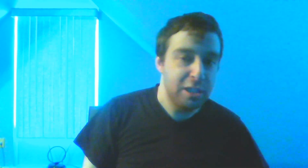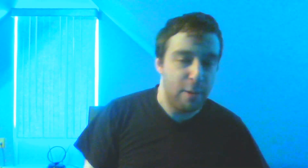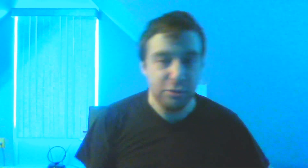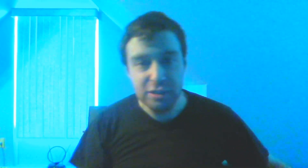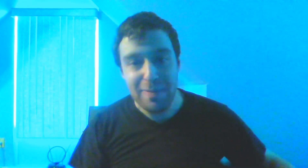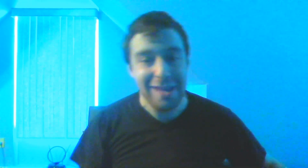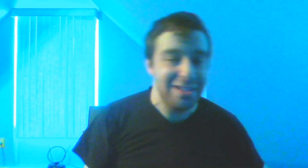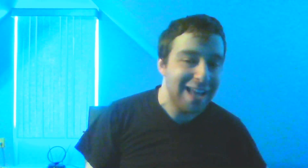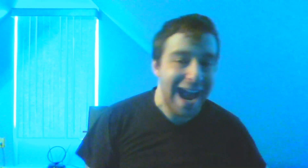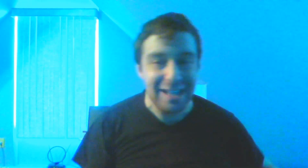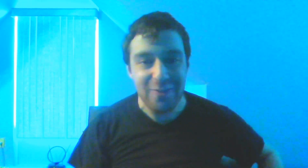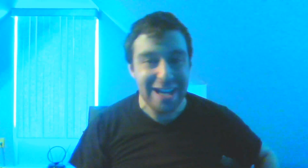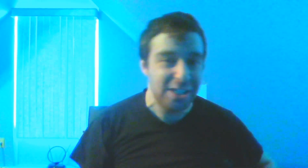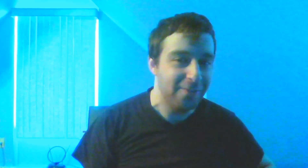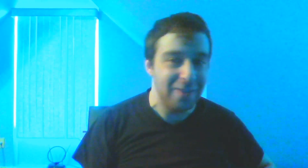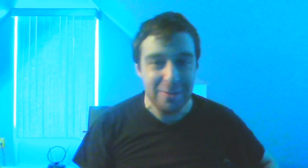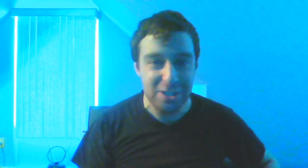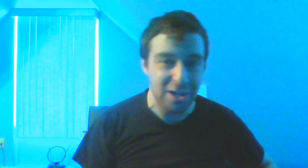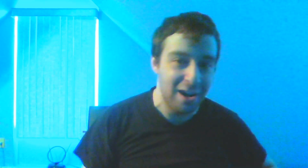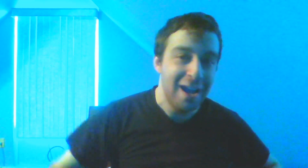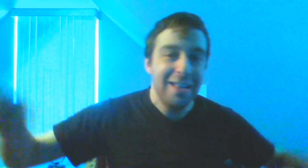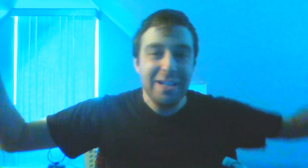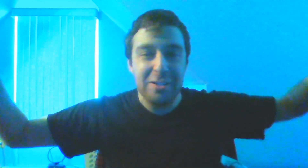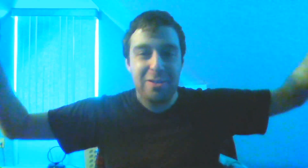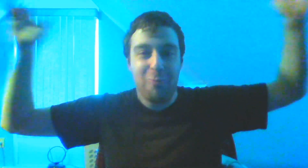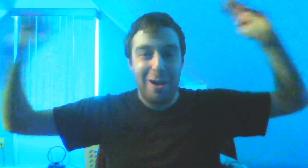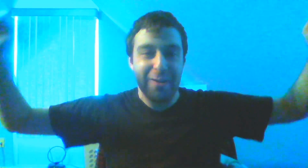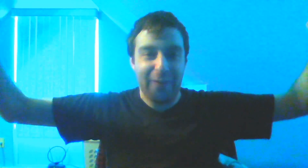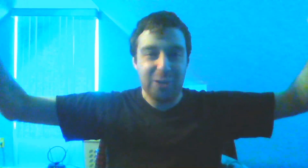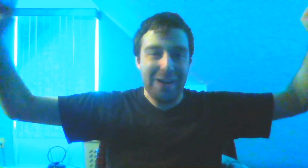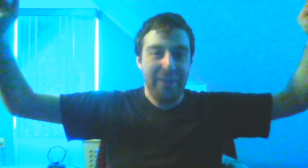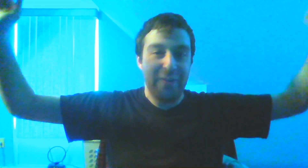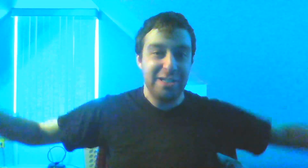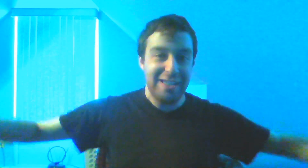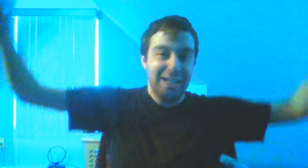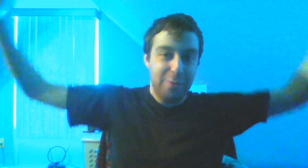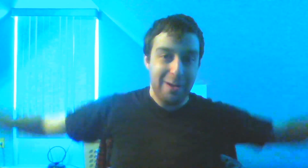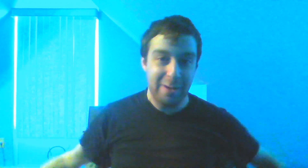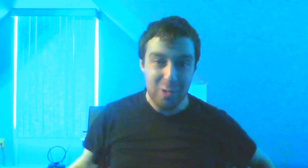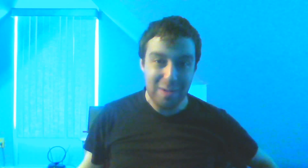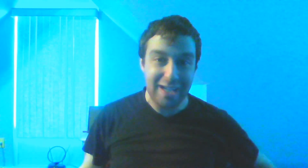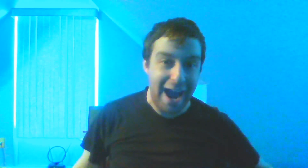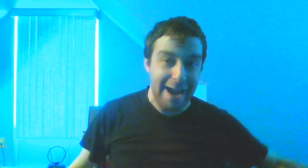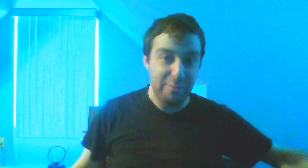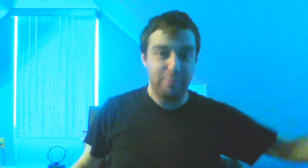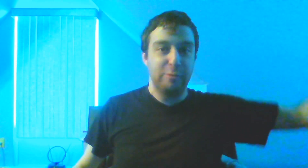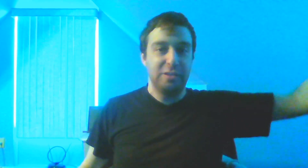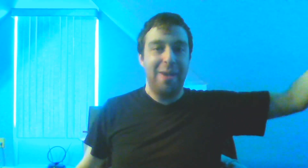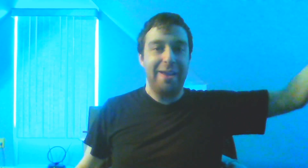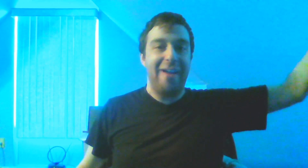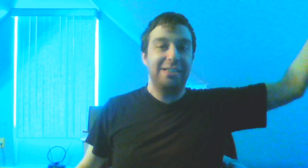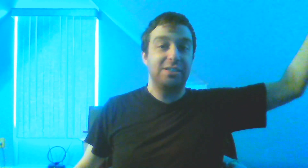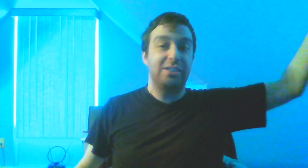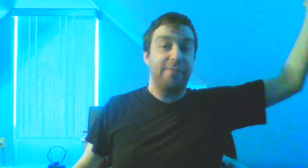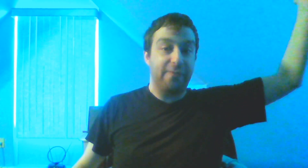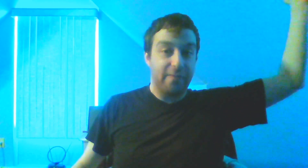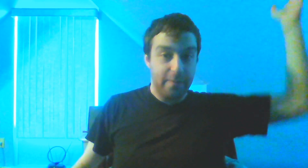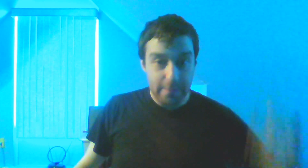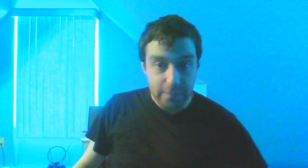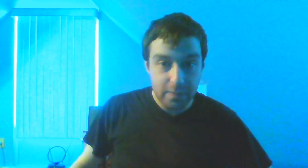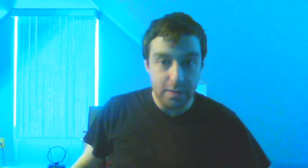This is supposed to be the science fiction future. This is the wonderful 21st century where humankind was supposed to make advanced